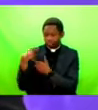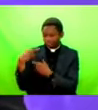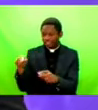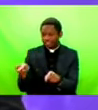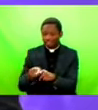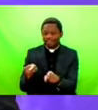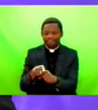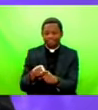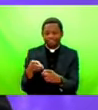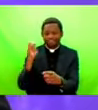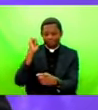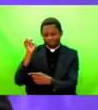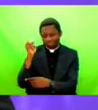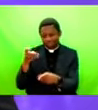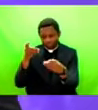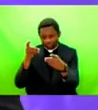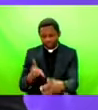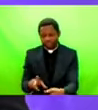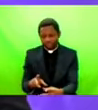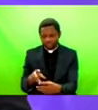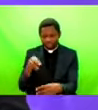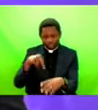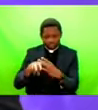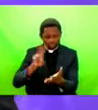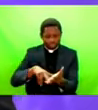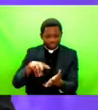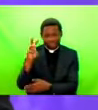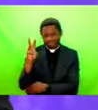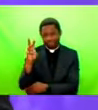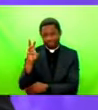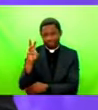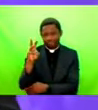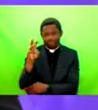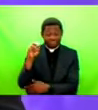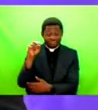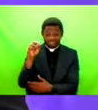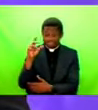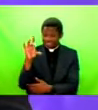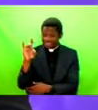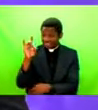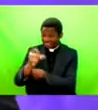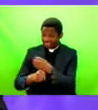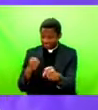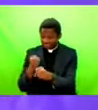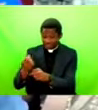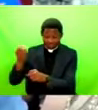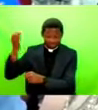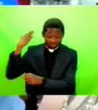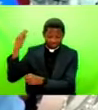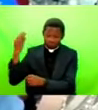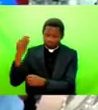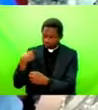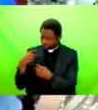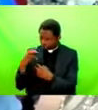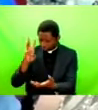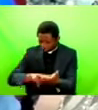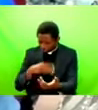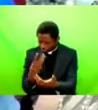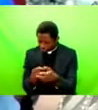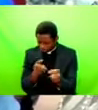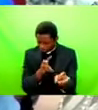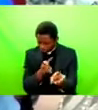evangelism ministry in 2016. And in the past 8 years, we have witnessed a